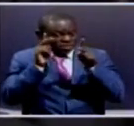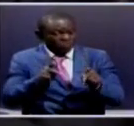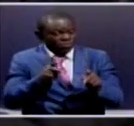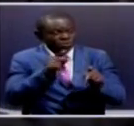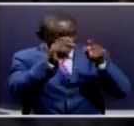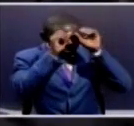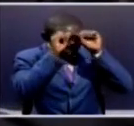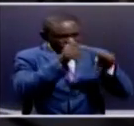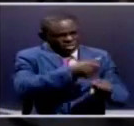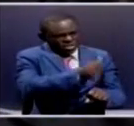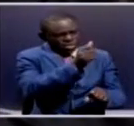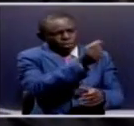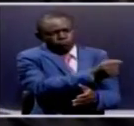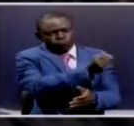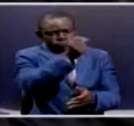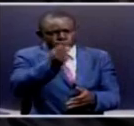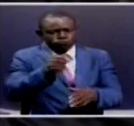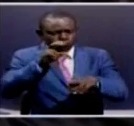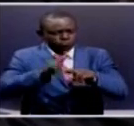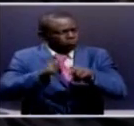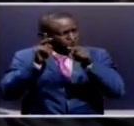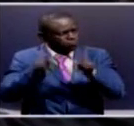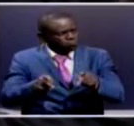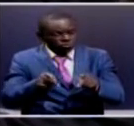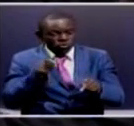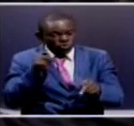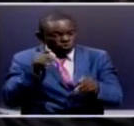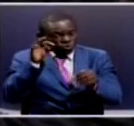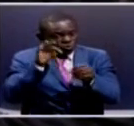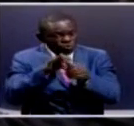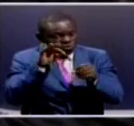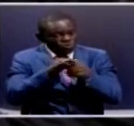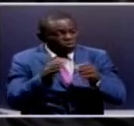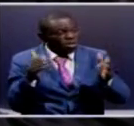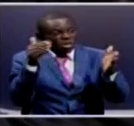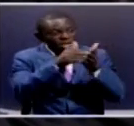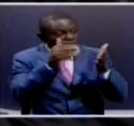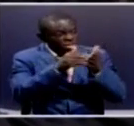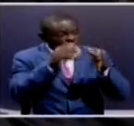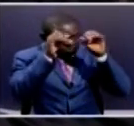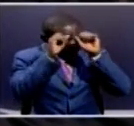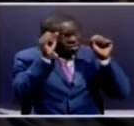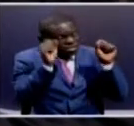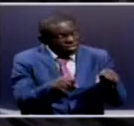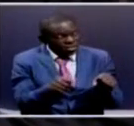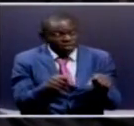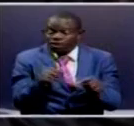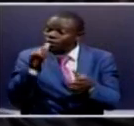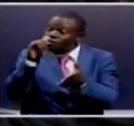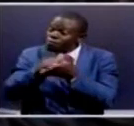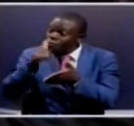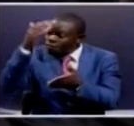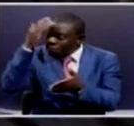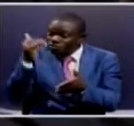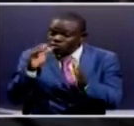That is why the voting in the bill is by secret ballot. the voting in the bill is